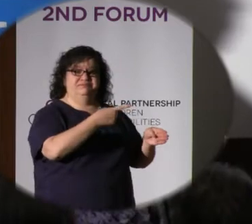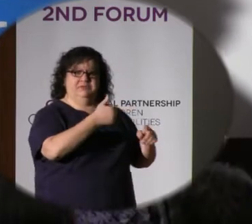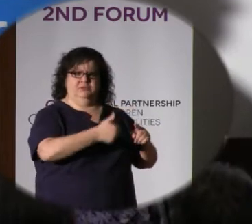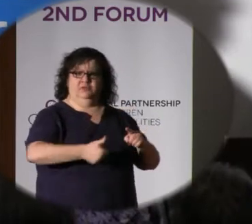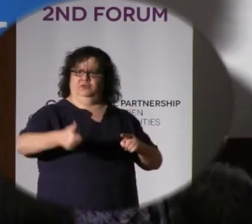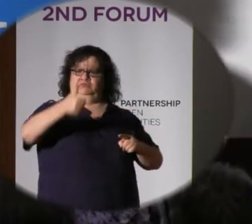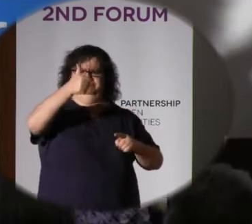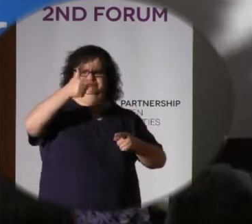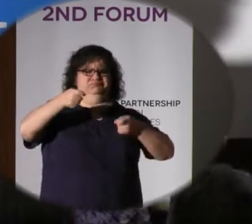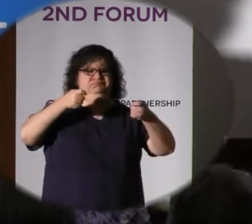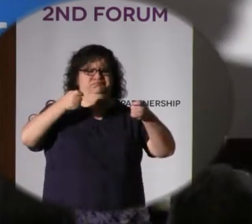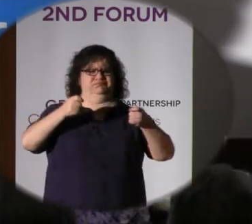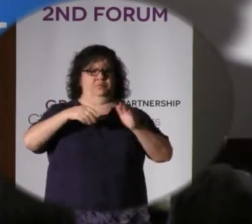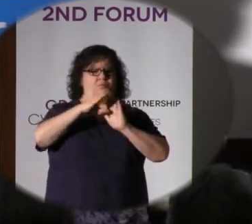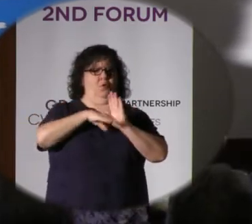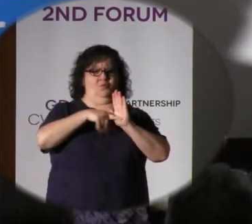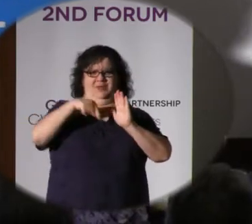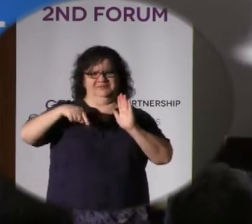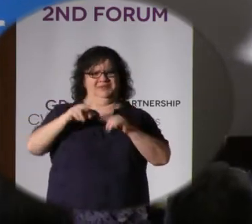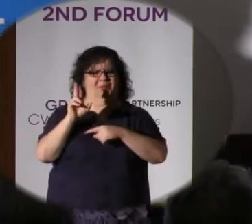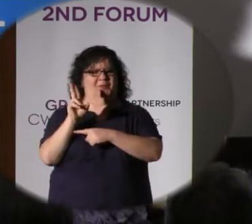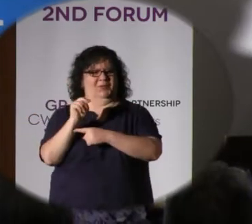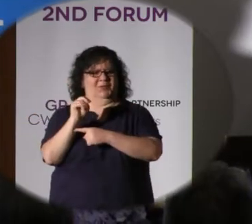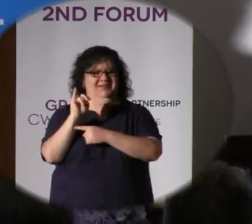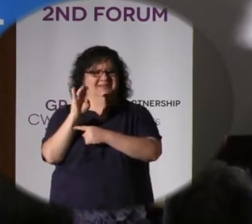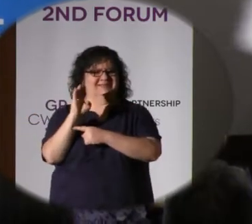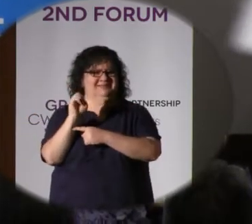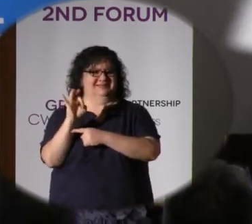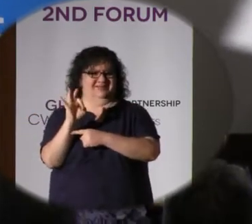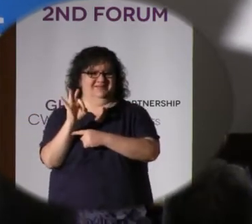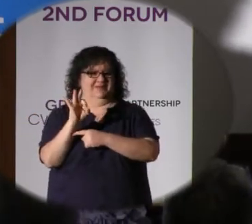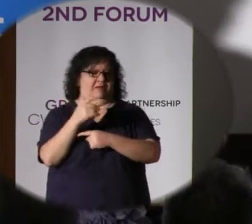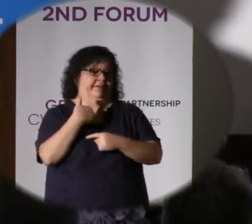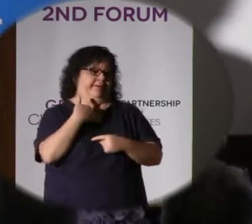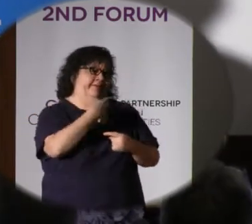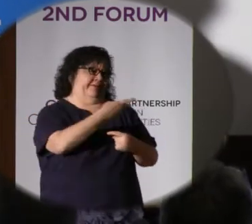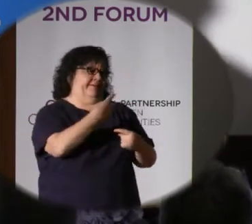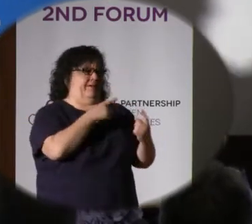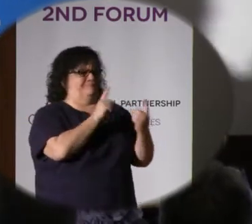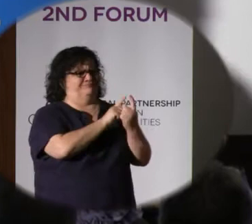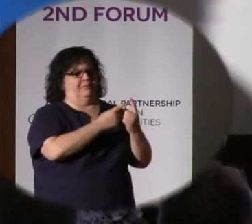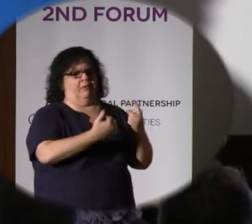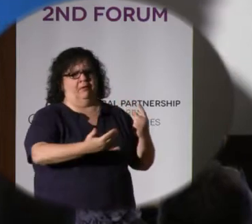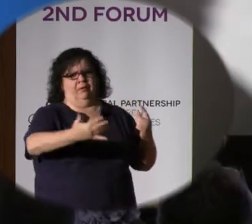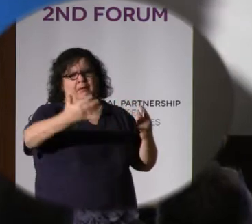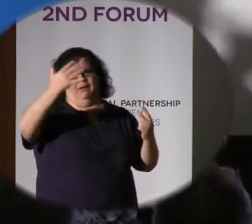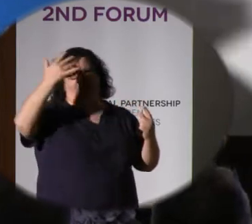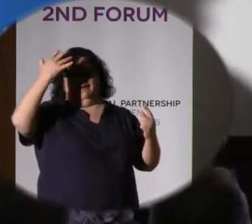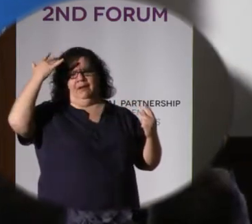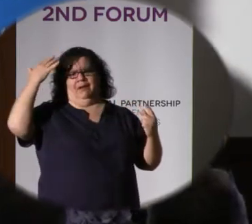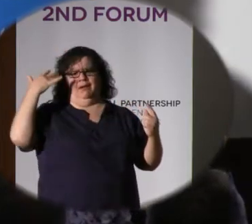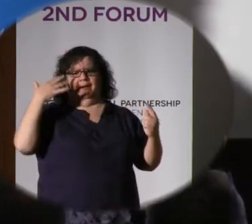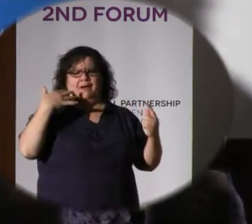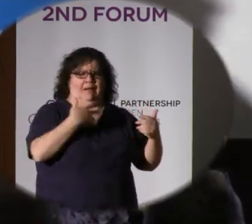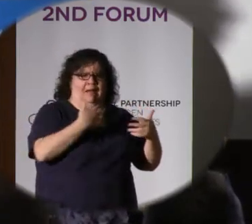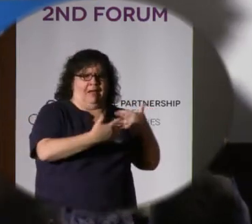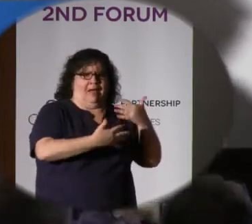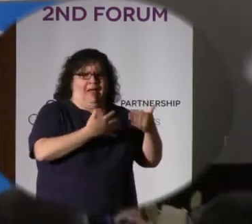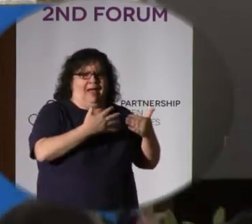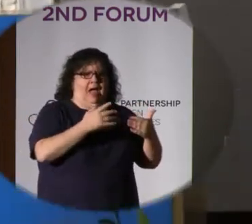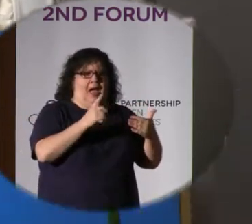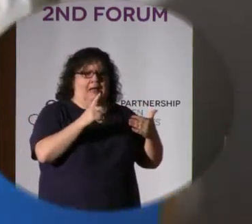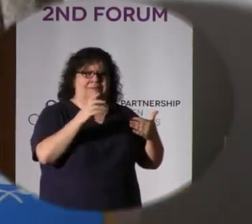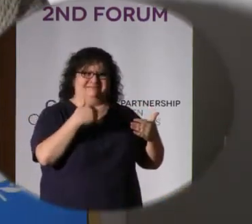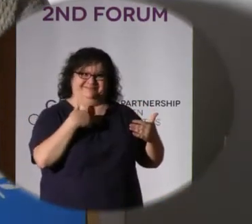start talking about age and we get a little confused here, but trust me, he's been in UNICEF